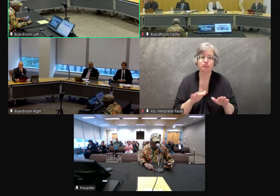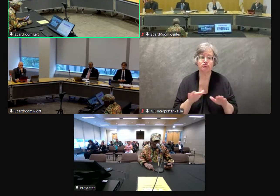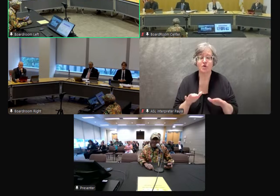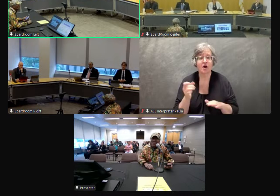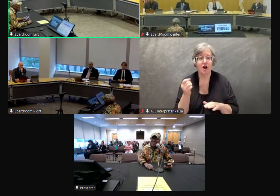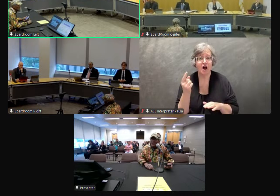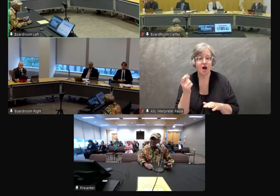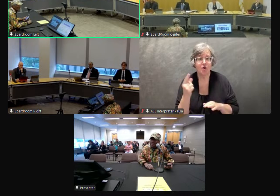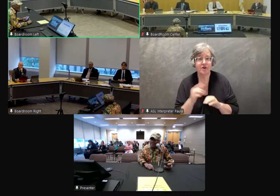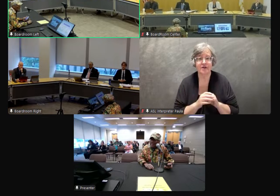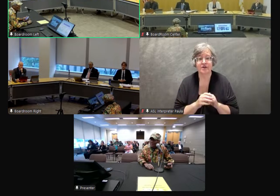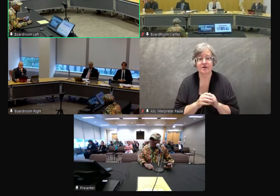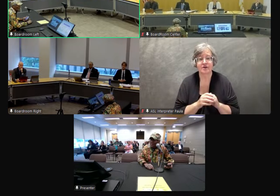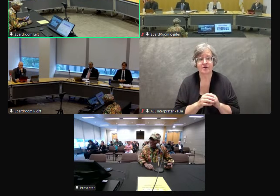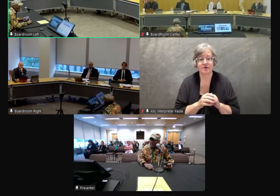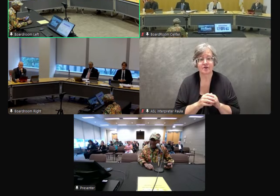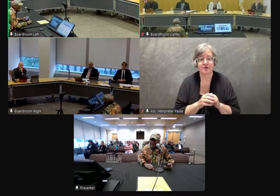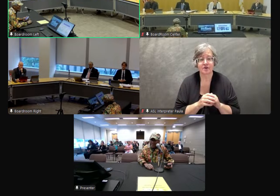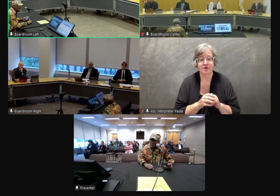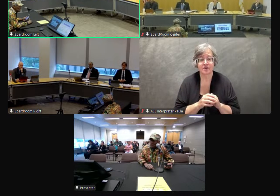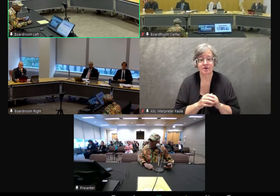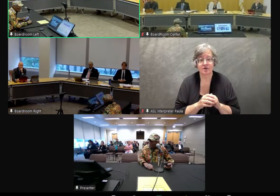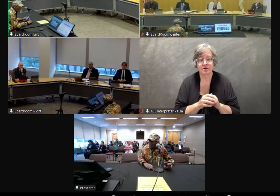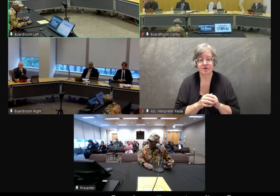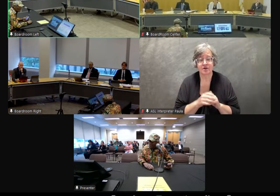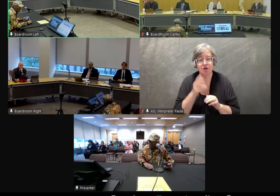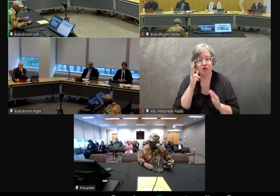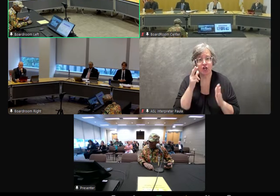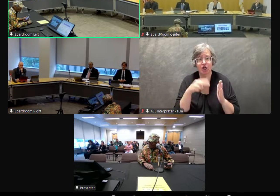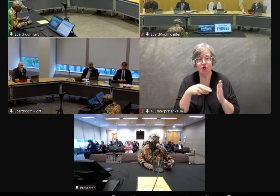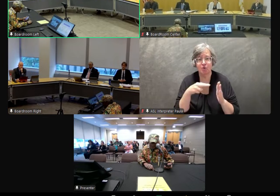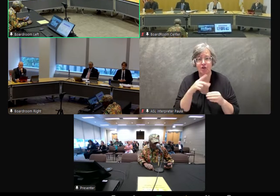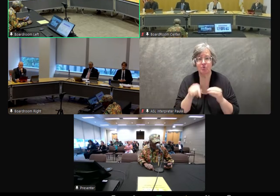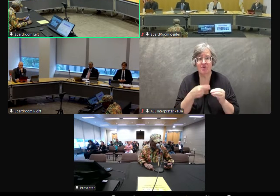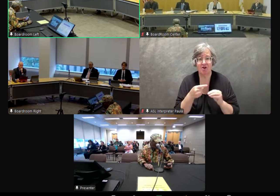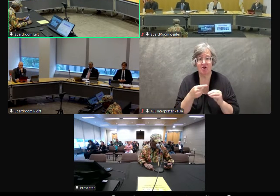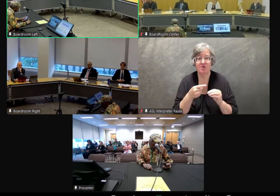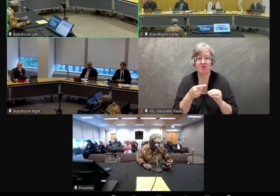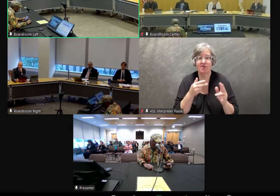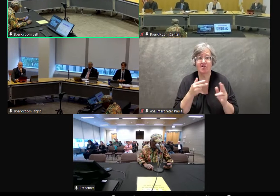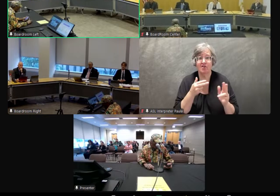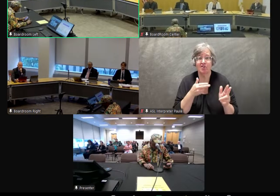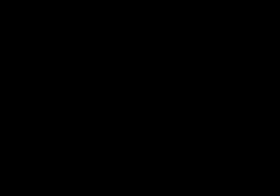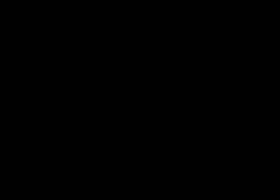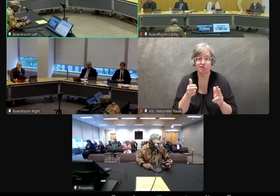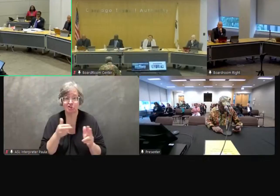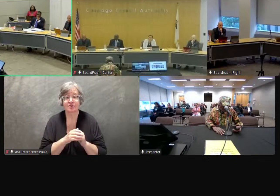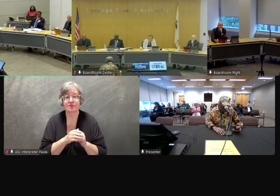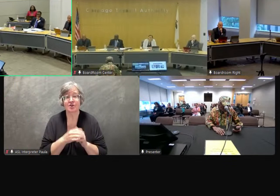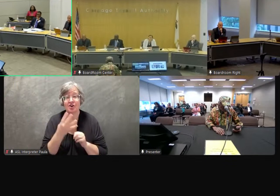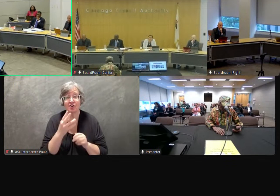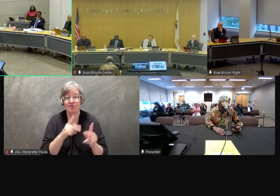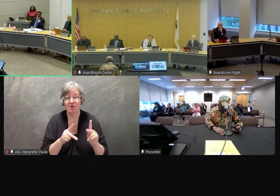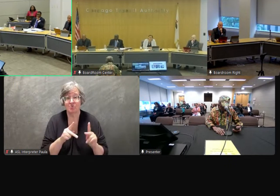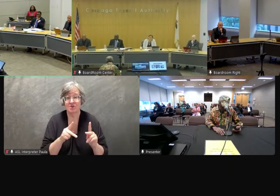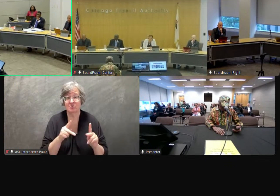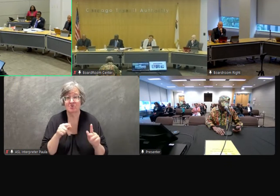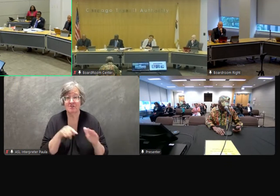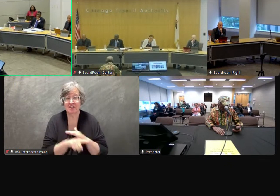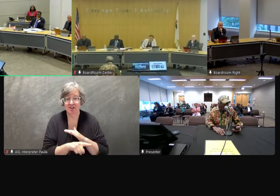However, hearing and reading about the incident of those 4 people getting